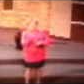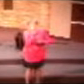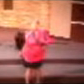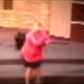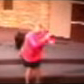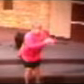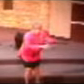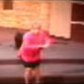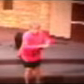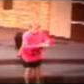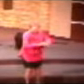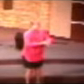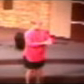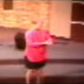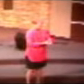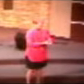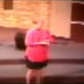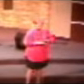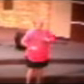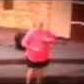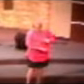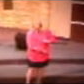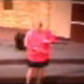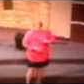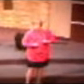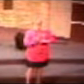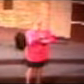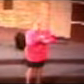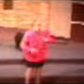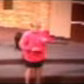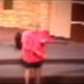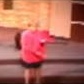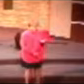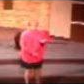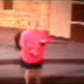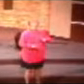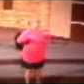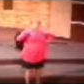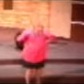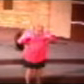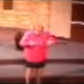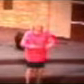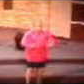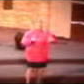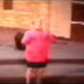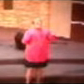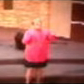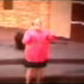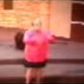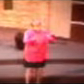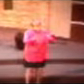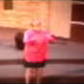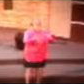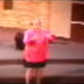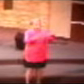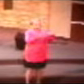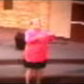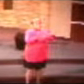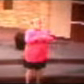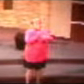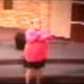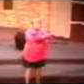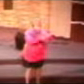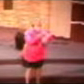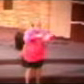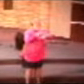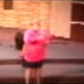eyes with which he looks compassion on the world. Yours are the feet with which he walks to do good.